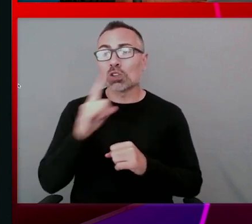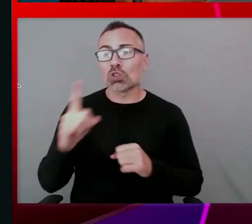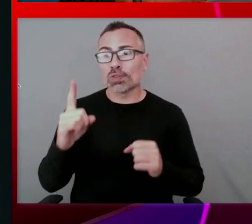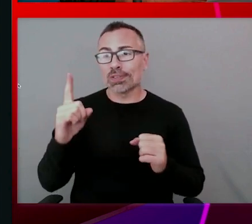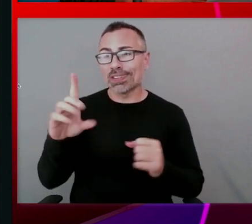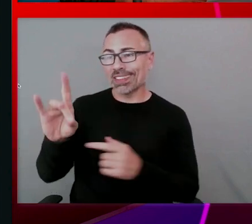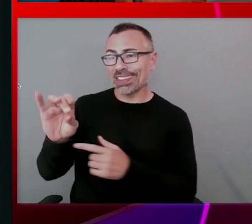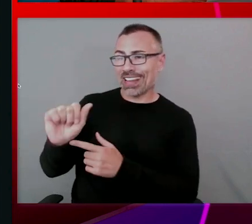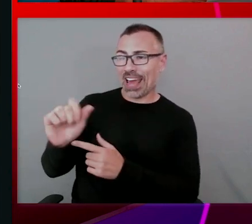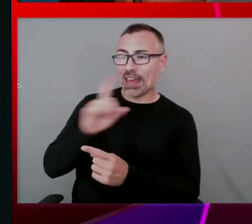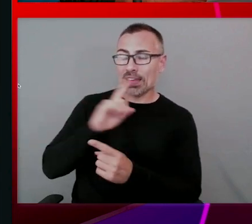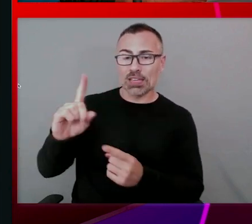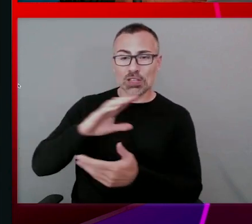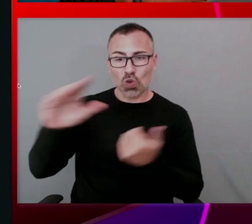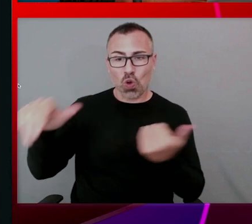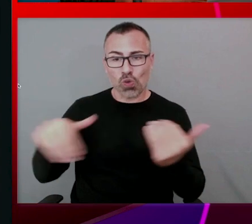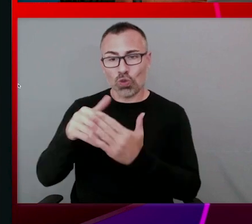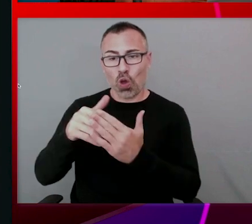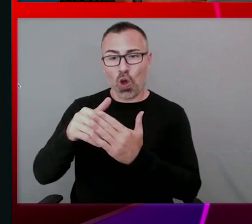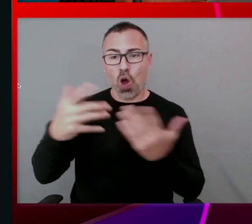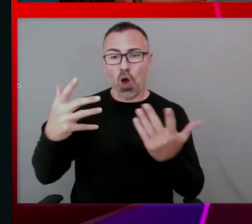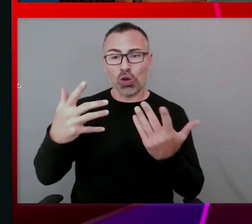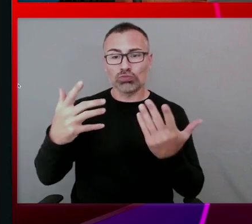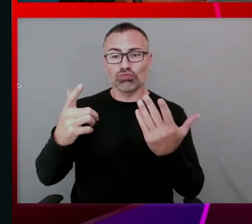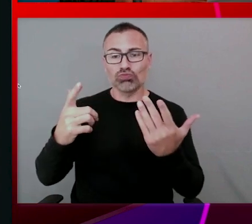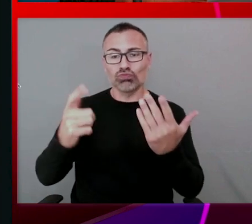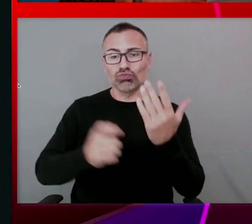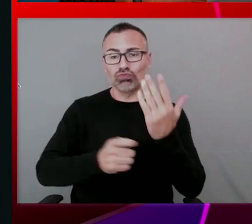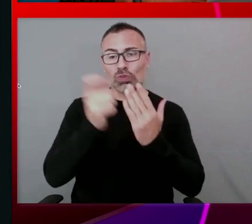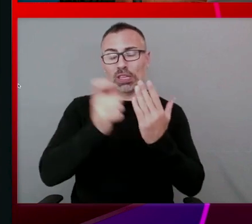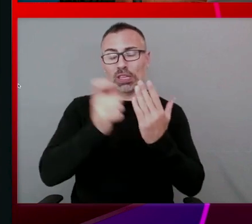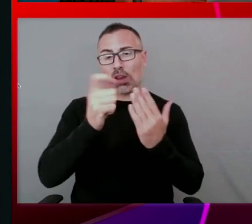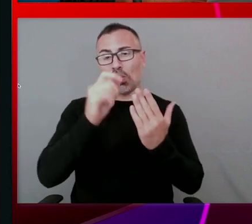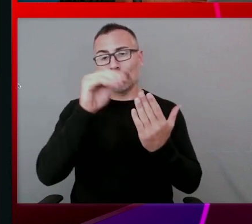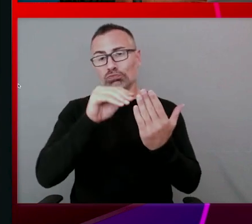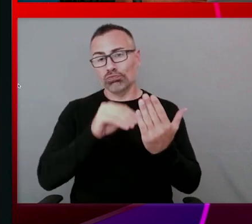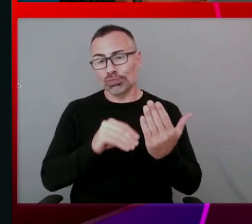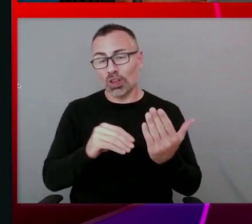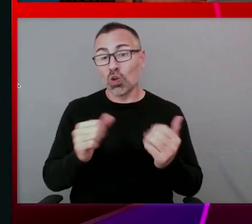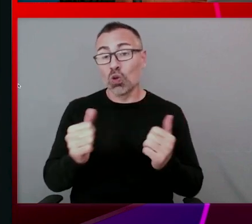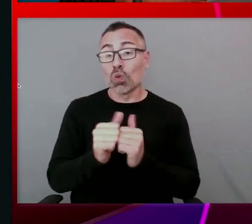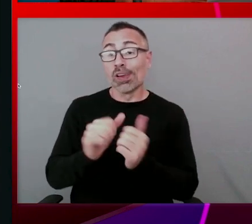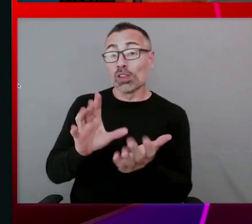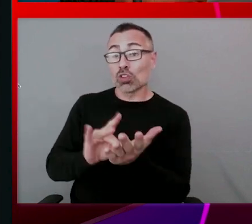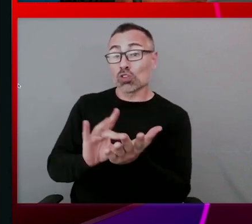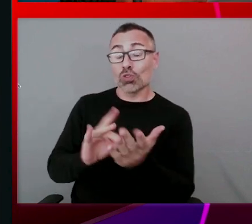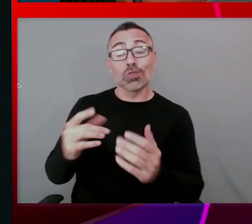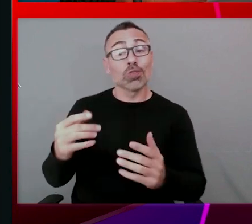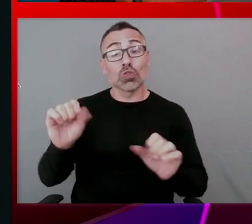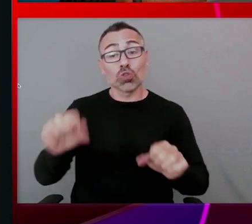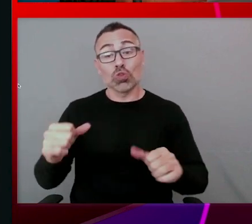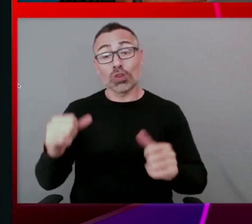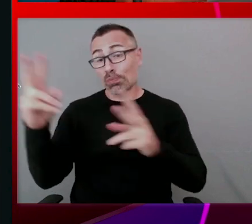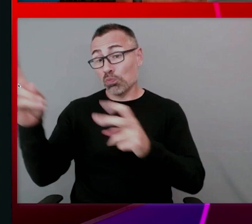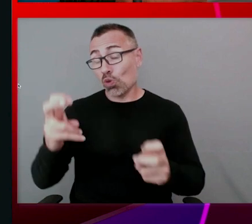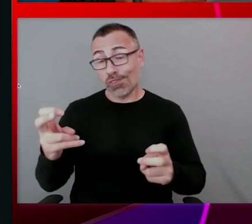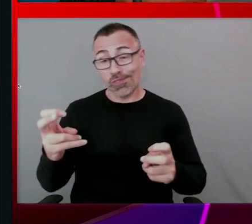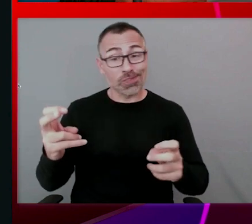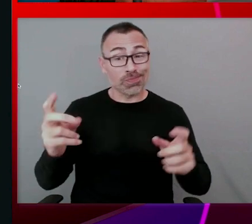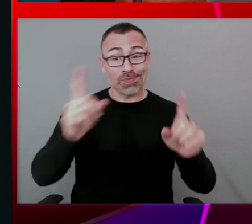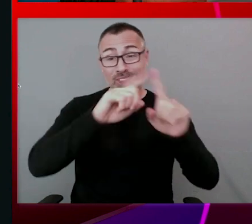by Glue. You can pull any data from these different data sources. But for the demo, I'm going to be showing how